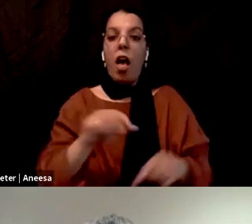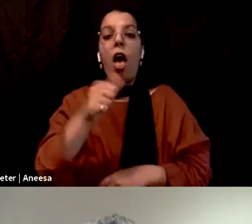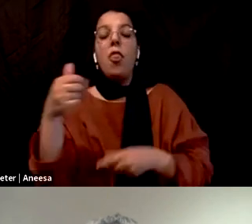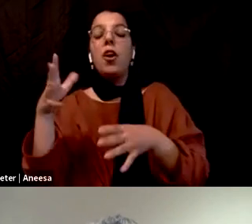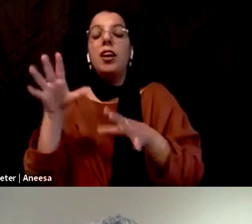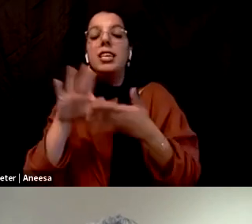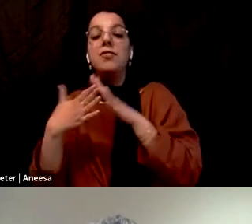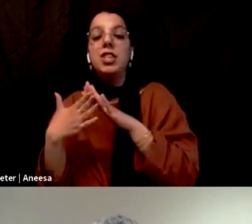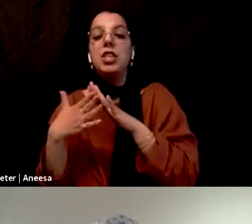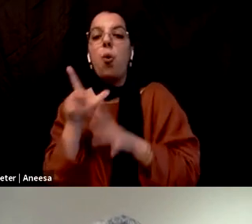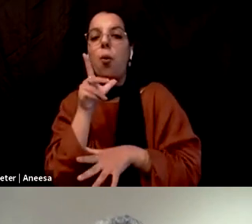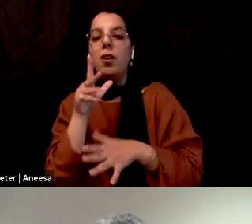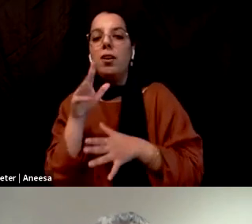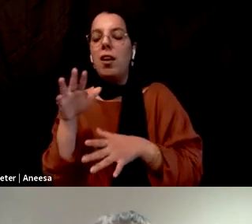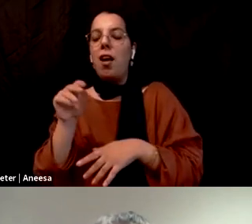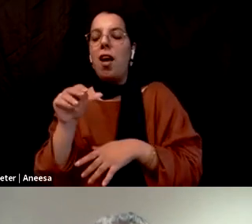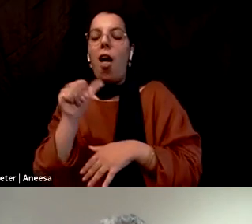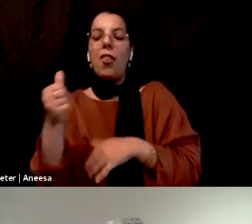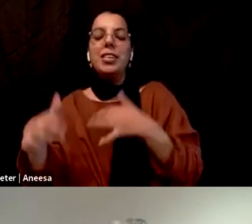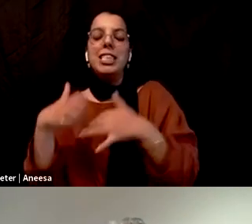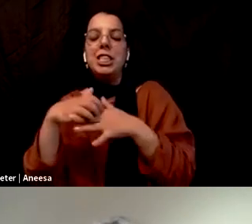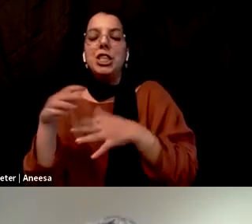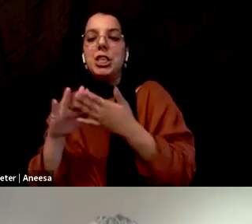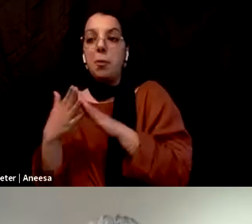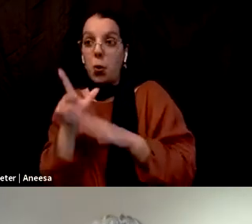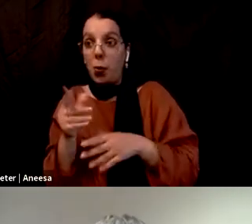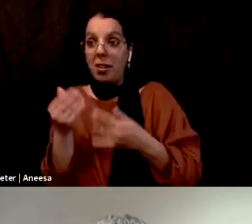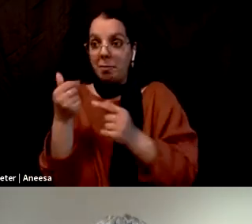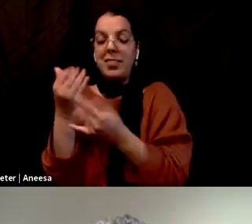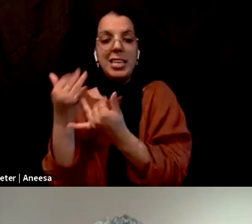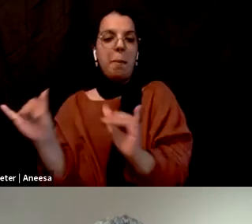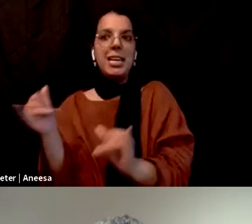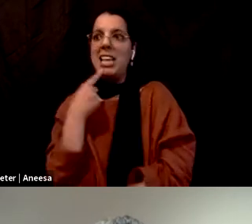and go back. It's, you know, is it perfect? Absolutely not.